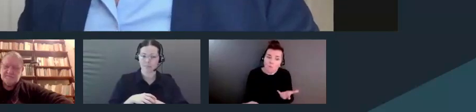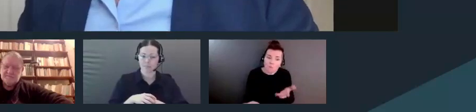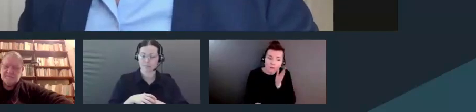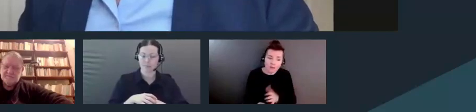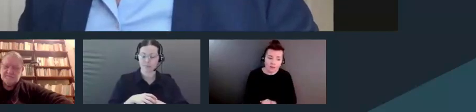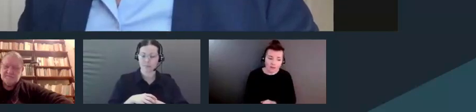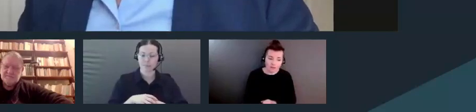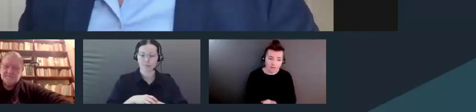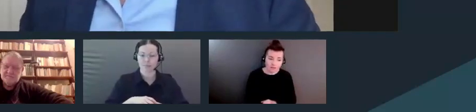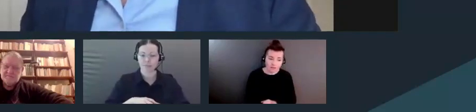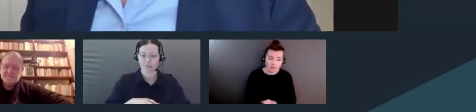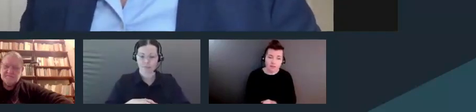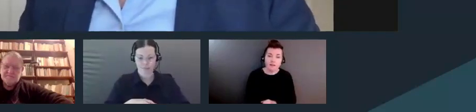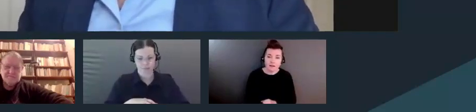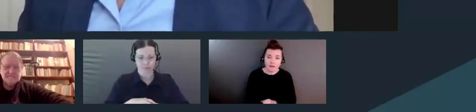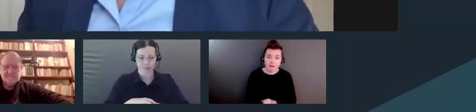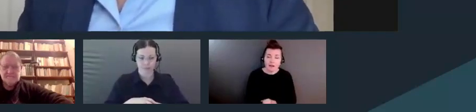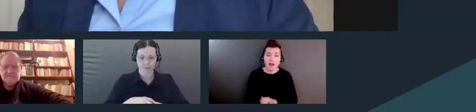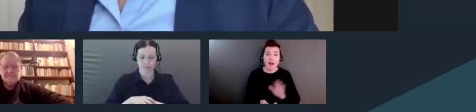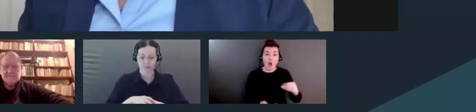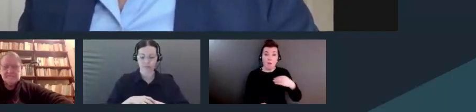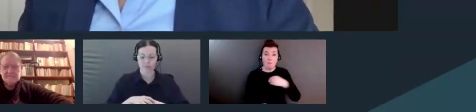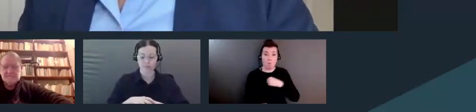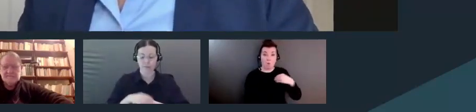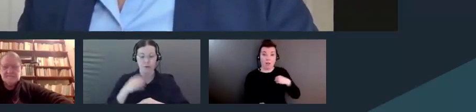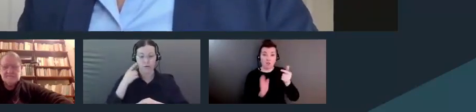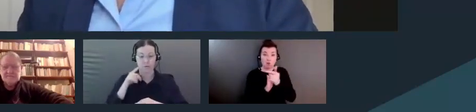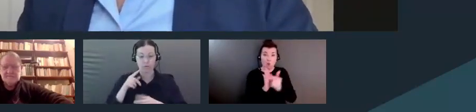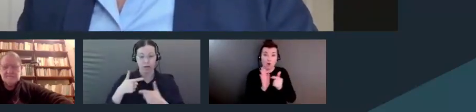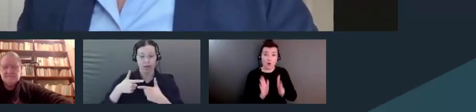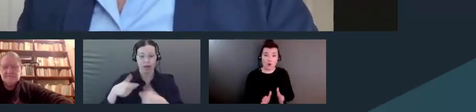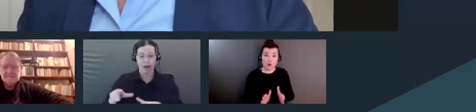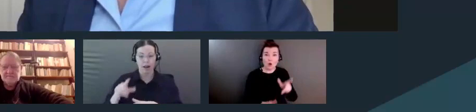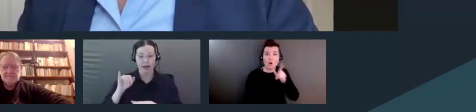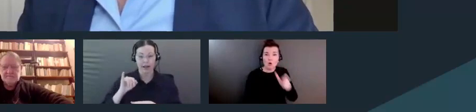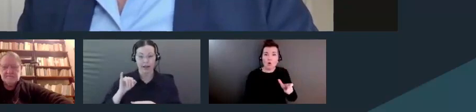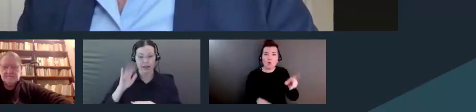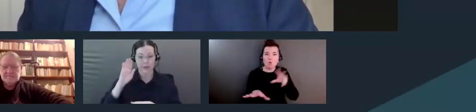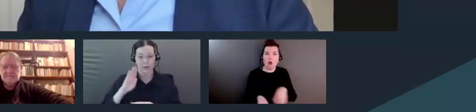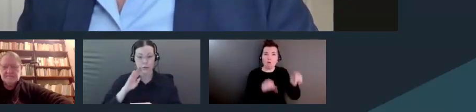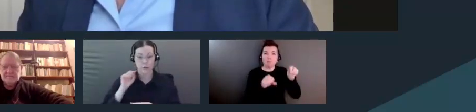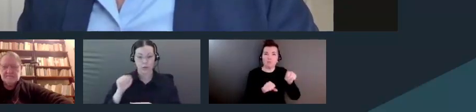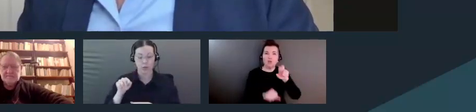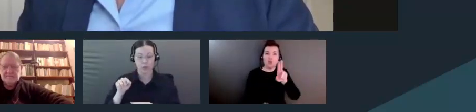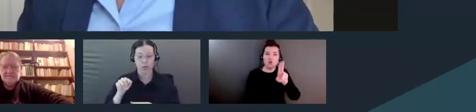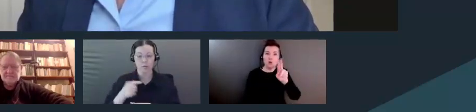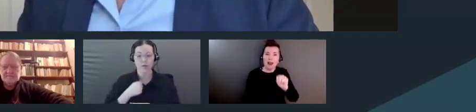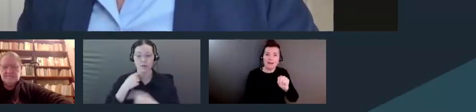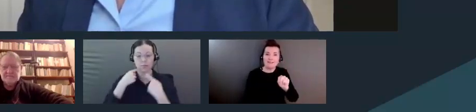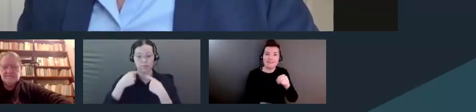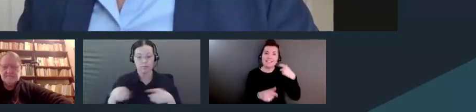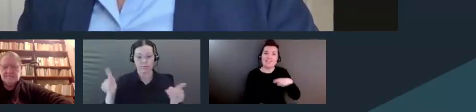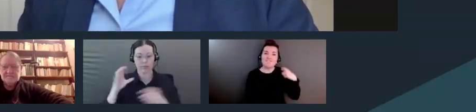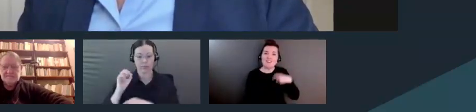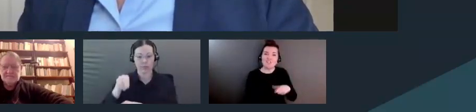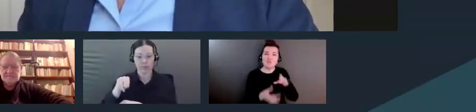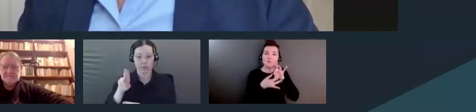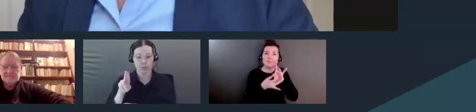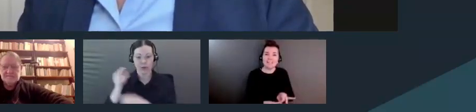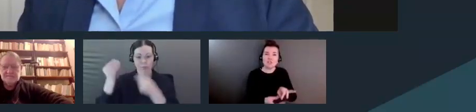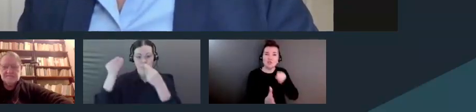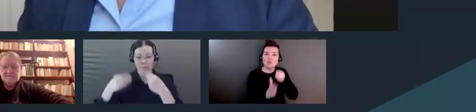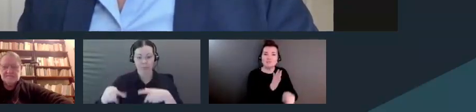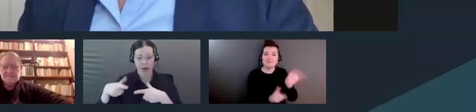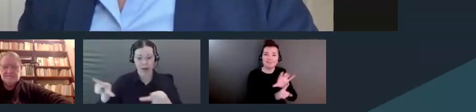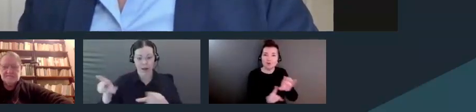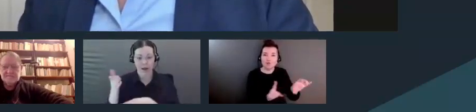Raphael Lemkin, the Polish lawyer who pioneered the UN Convention on Genocide, first coined that word in a book